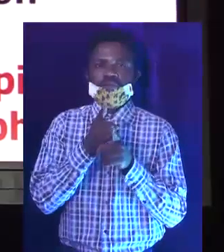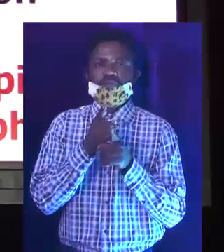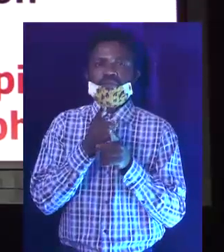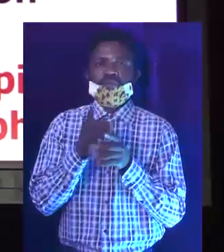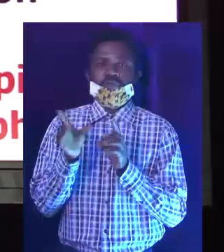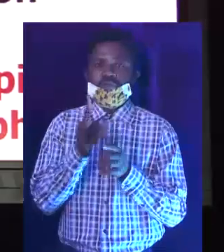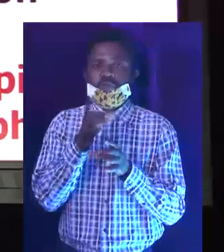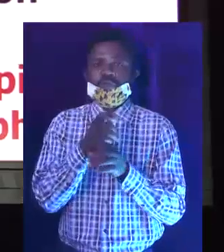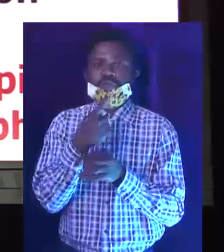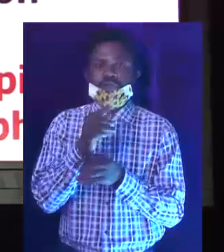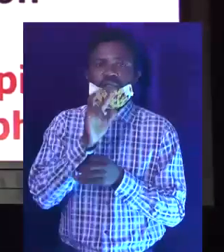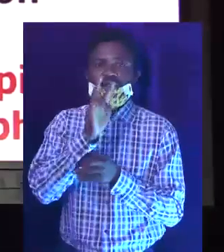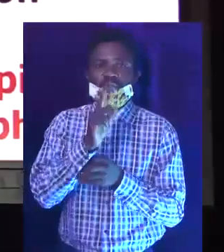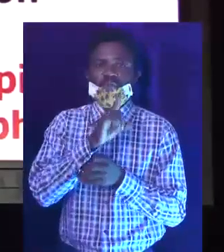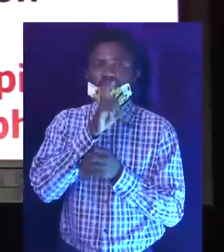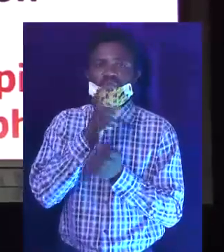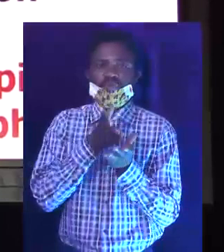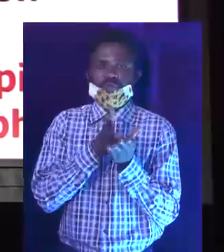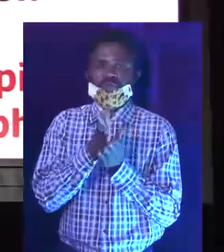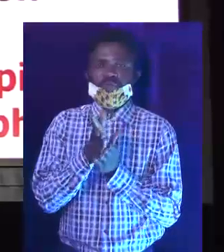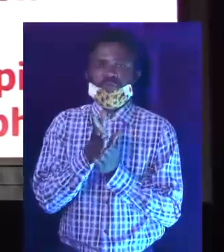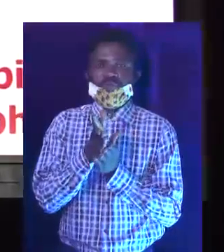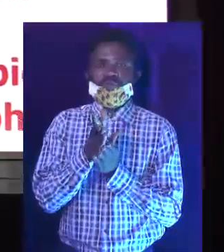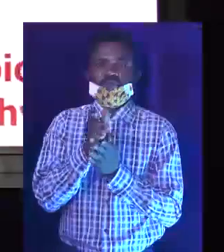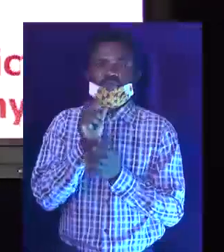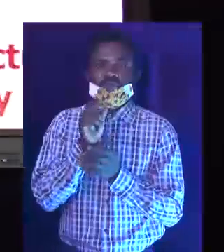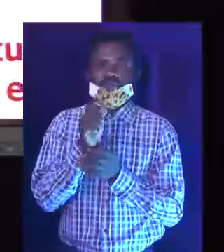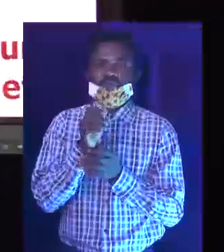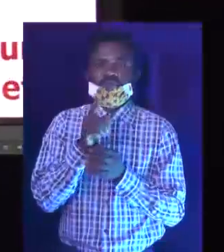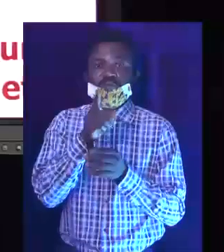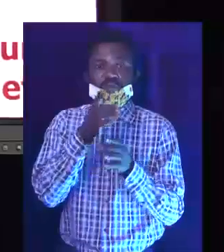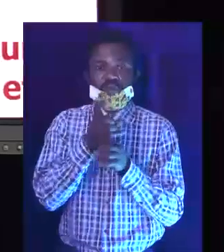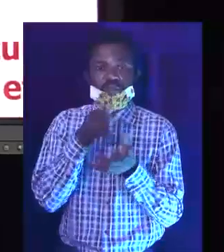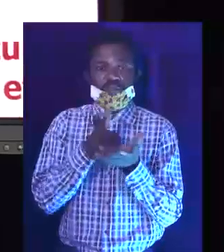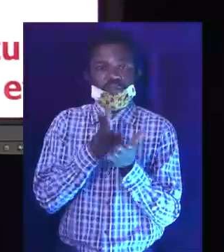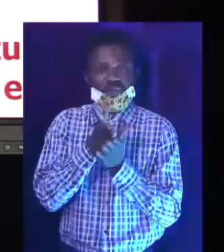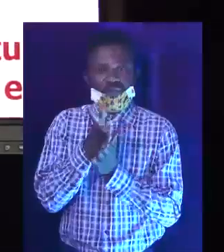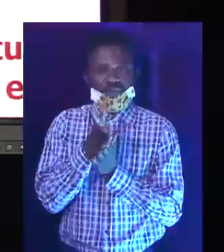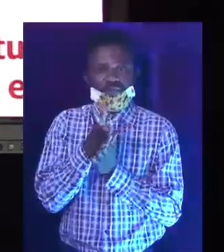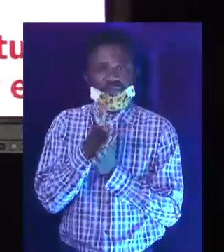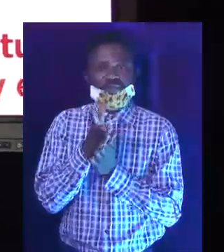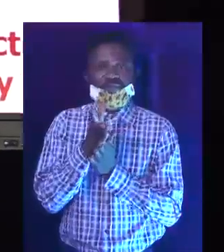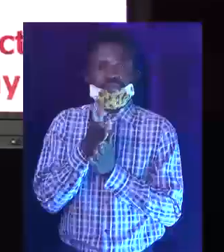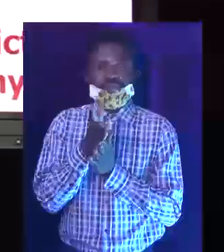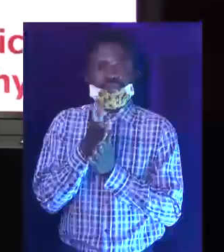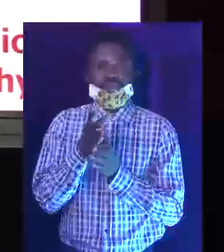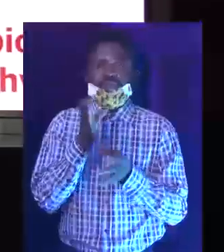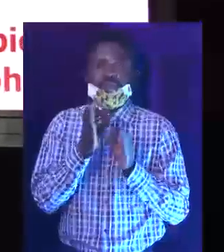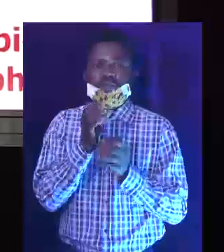answer. Did you get the 3 questions correct? Did you get the 3 questions